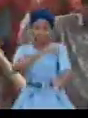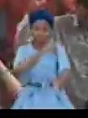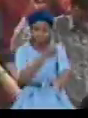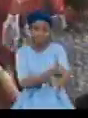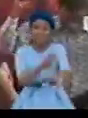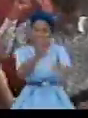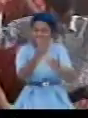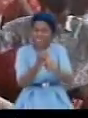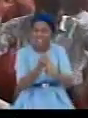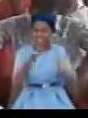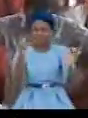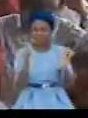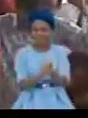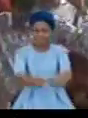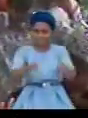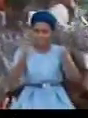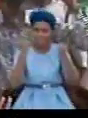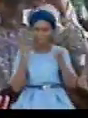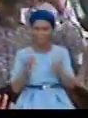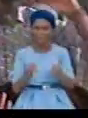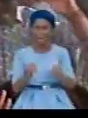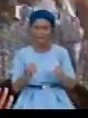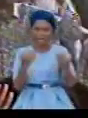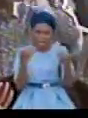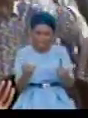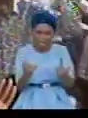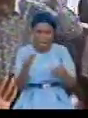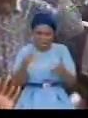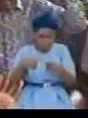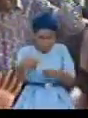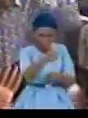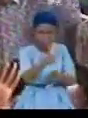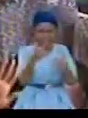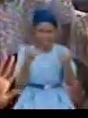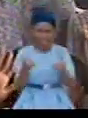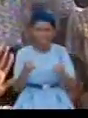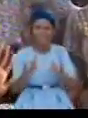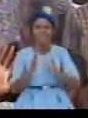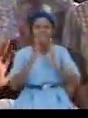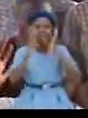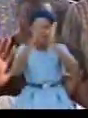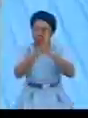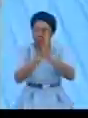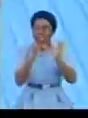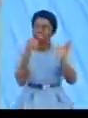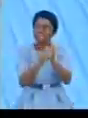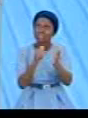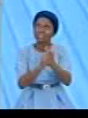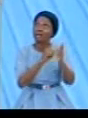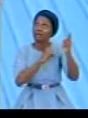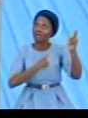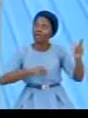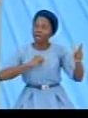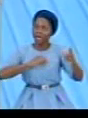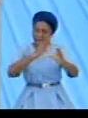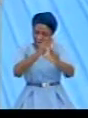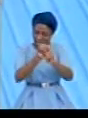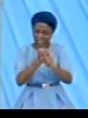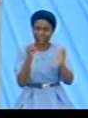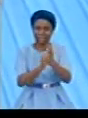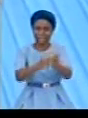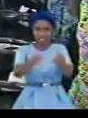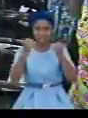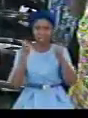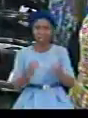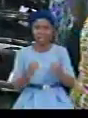Lord, I receive. Lord, I receive. Lord, I receive. Lord, I receive. He has given you power. The transfer